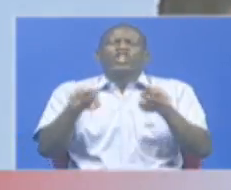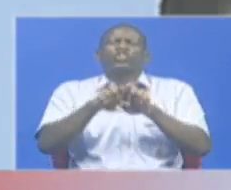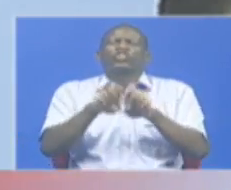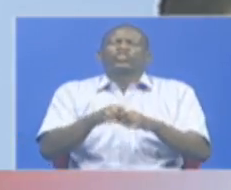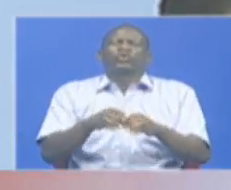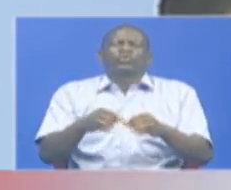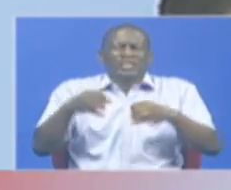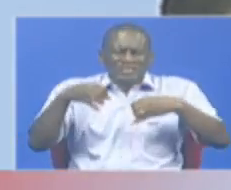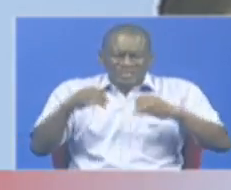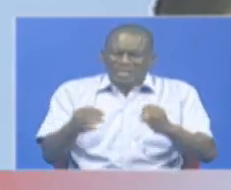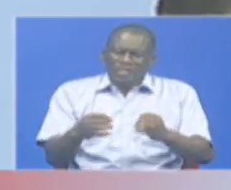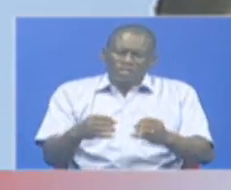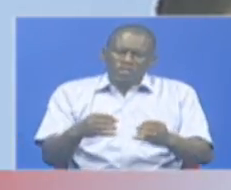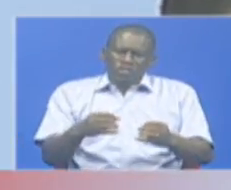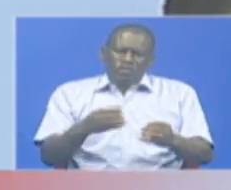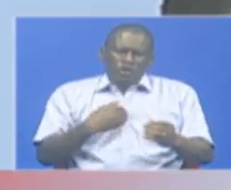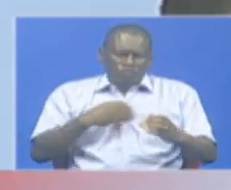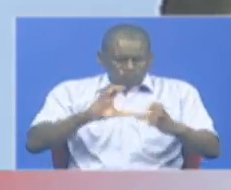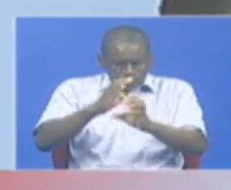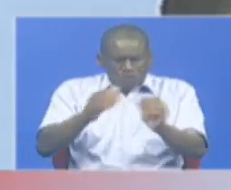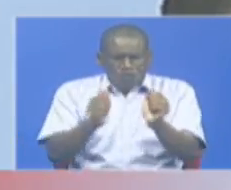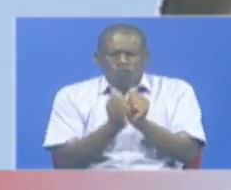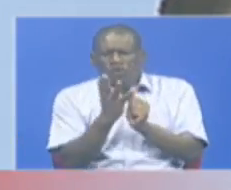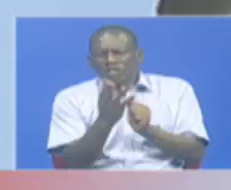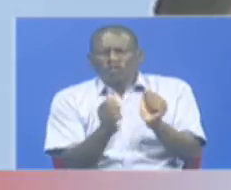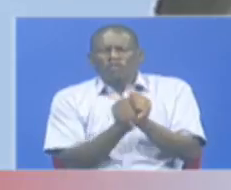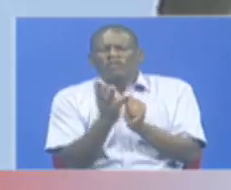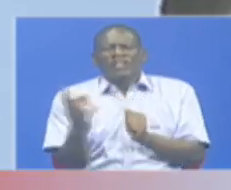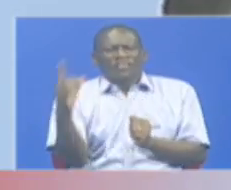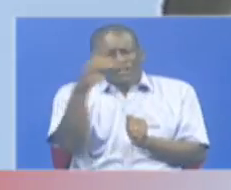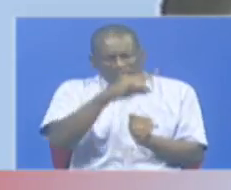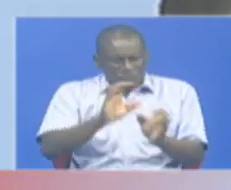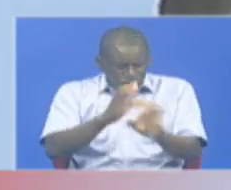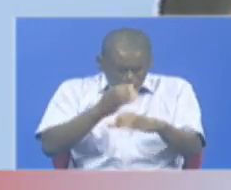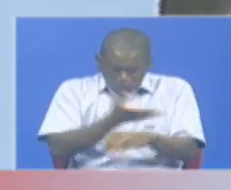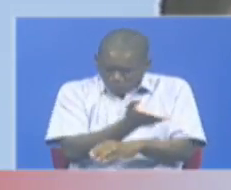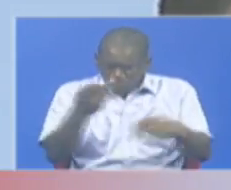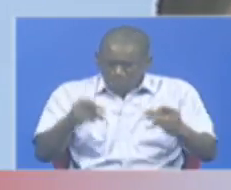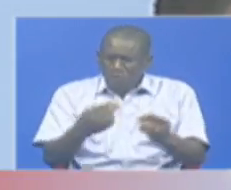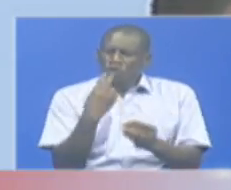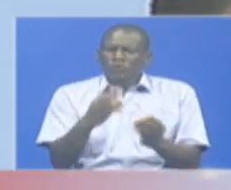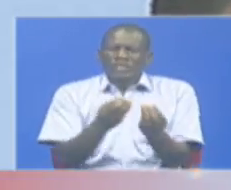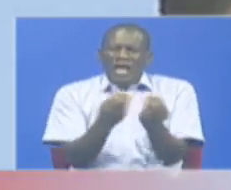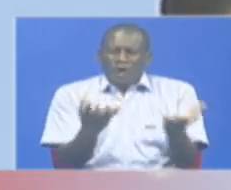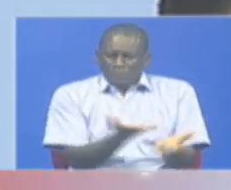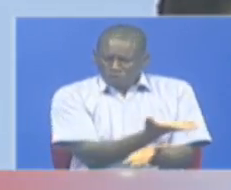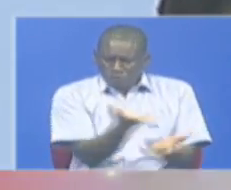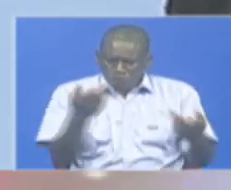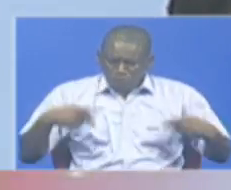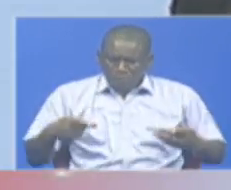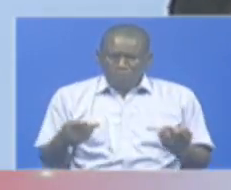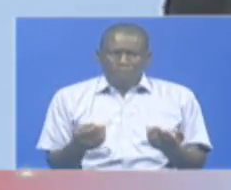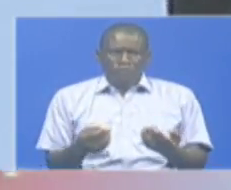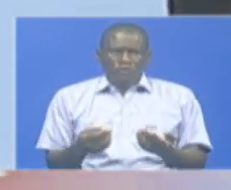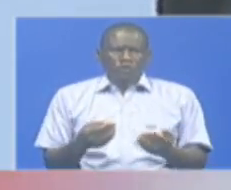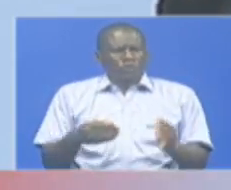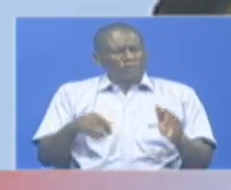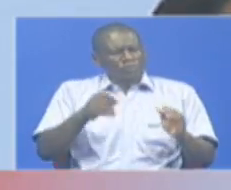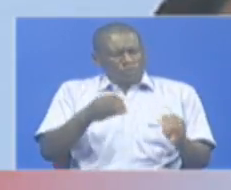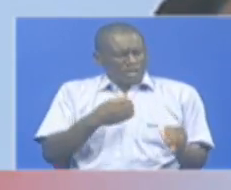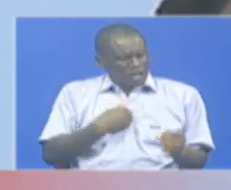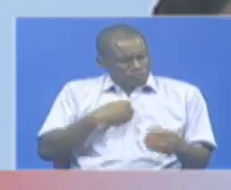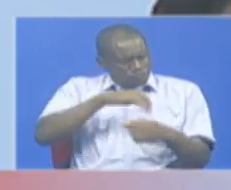at deploying testing on the 14th day or 15th day to be able to see how many of those people turn out negative, in which